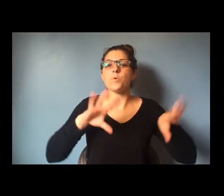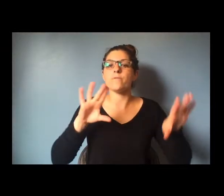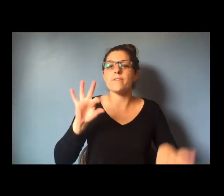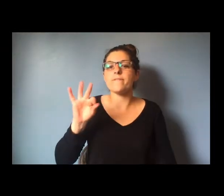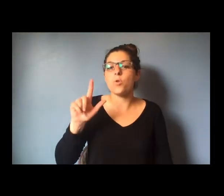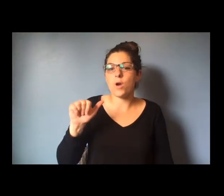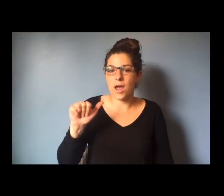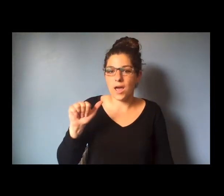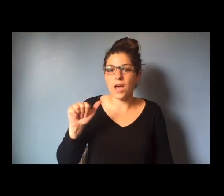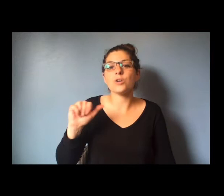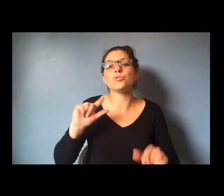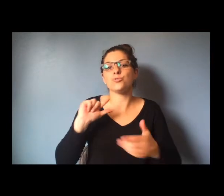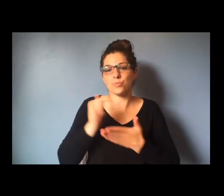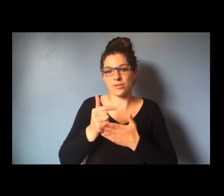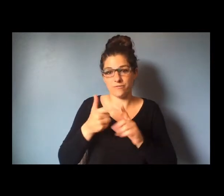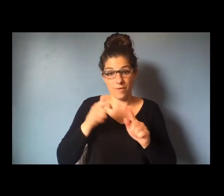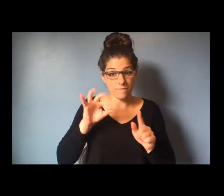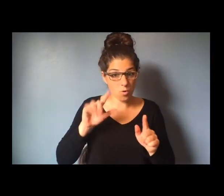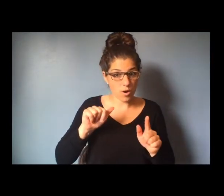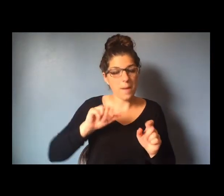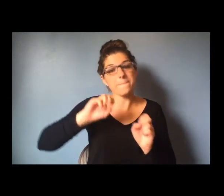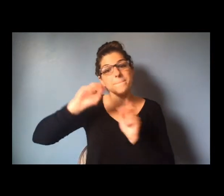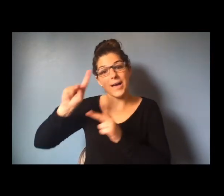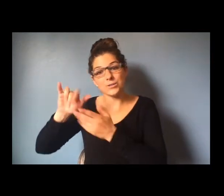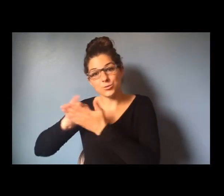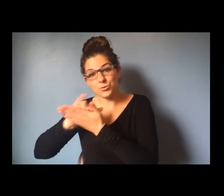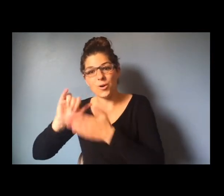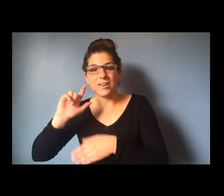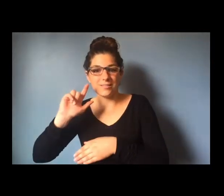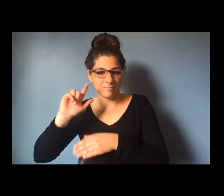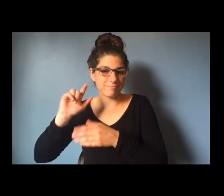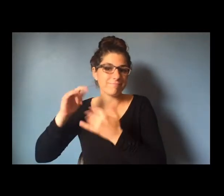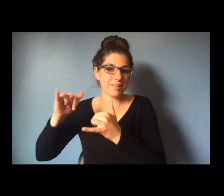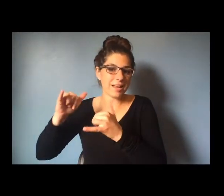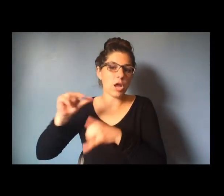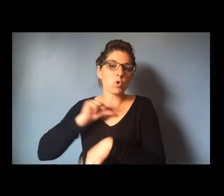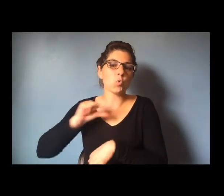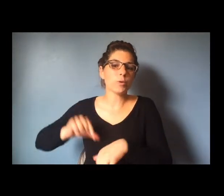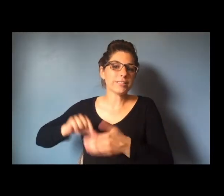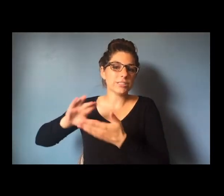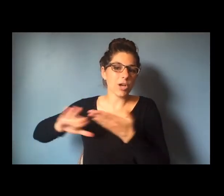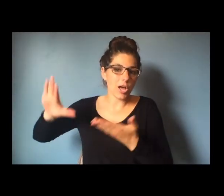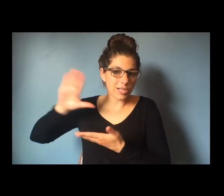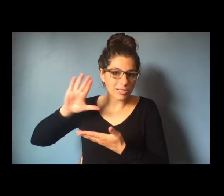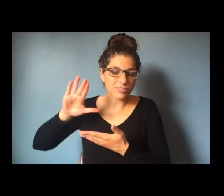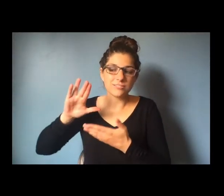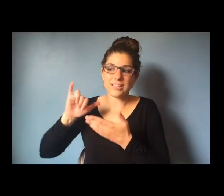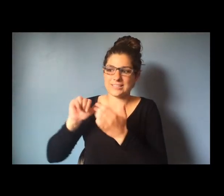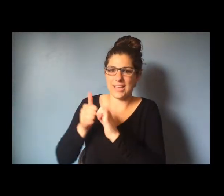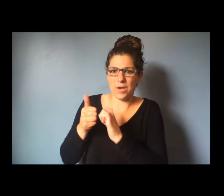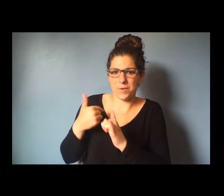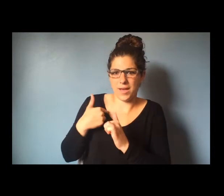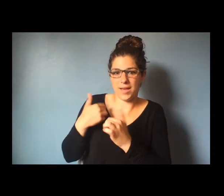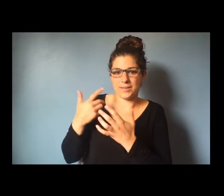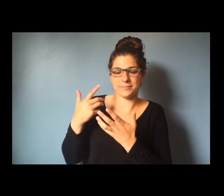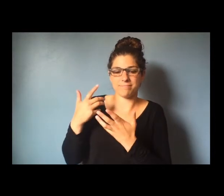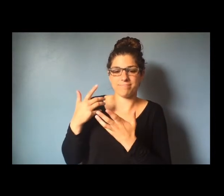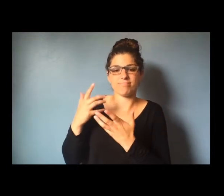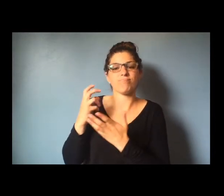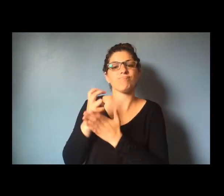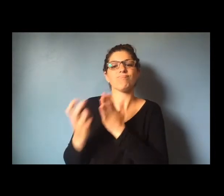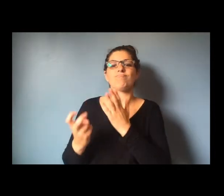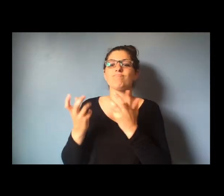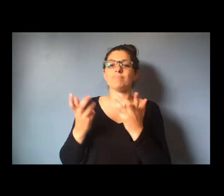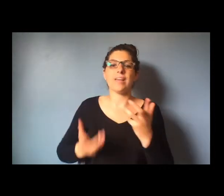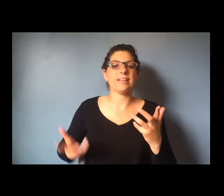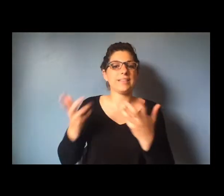Florida, graduated from here, went back to New York, played at Queens College, and that's how I kind of stumbled into the adaptive